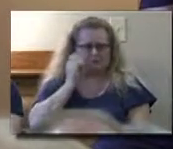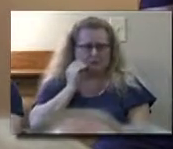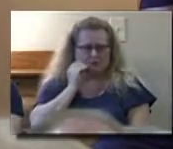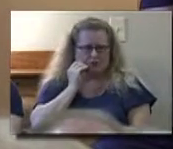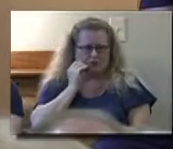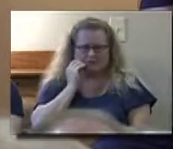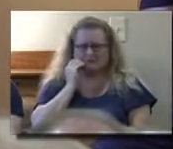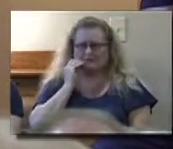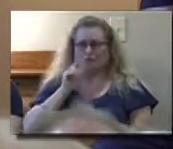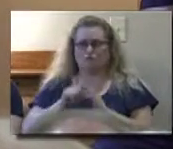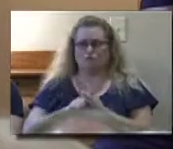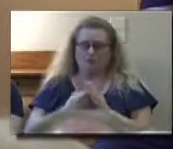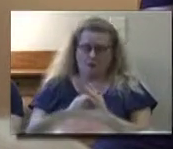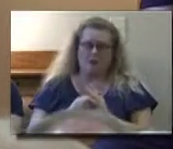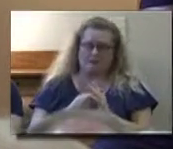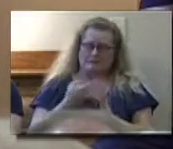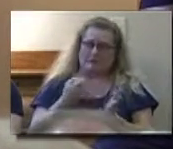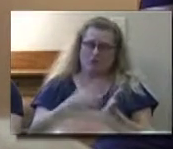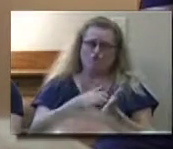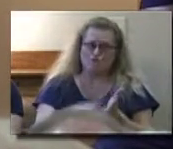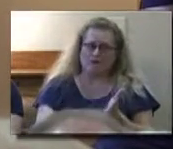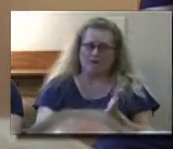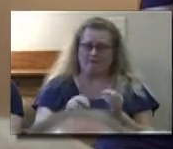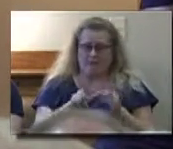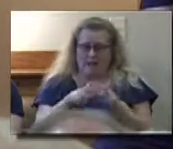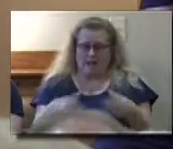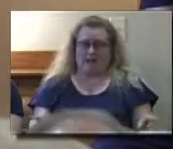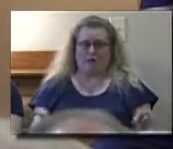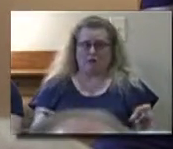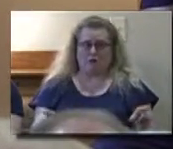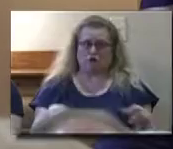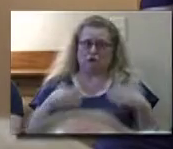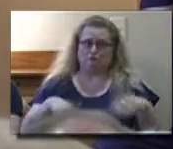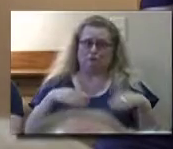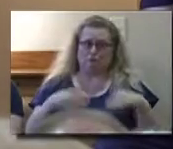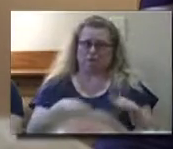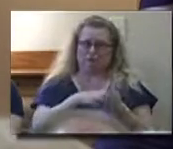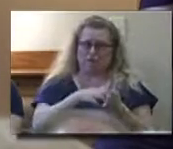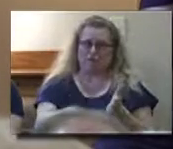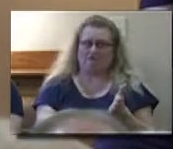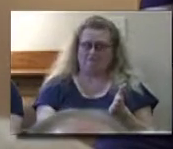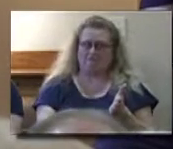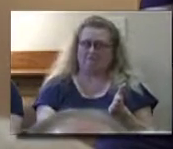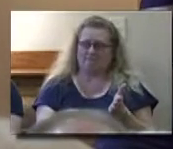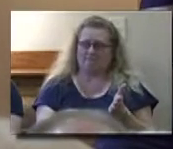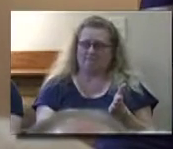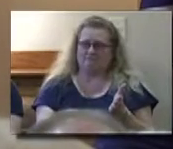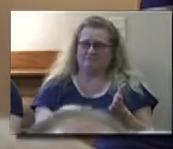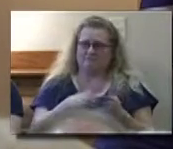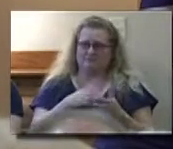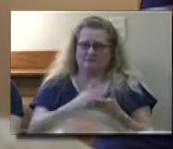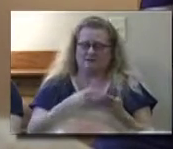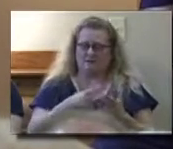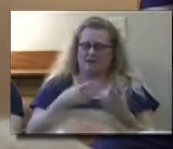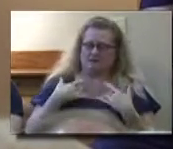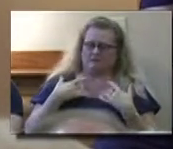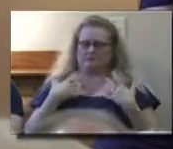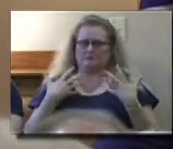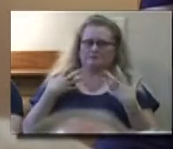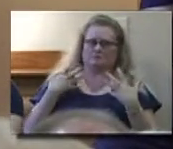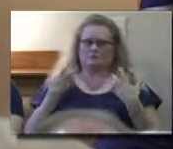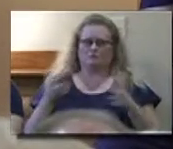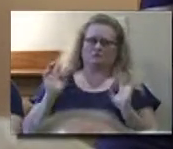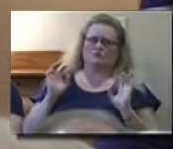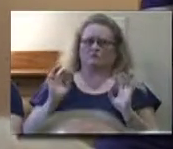out rather rough, and the language is rather rough. There's a lot of hesitancy. But